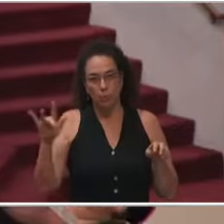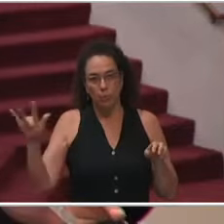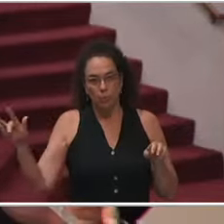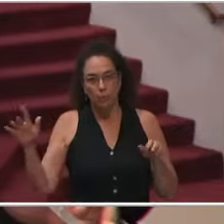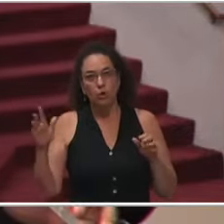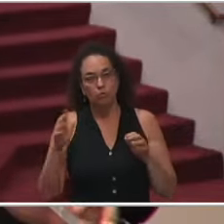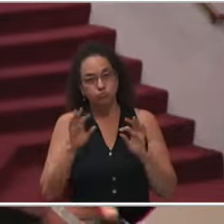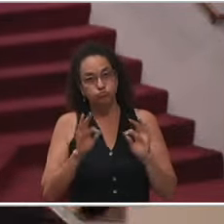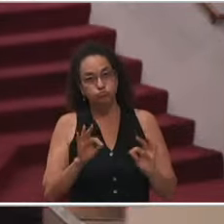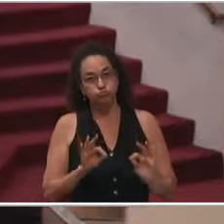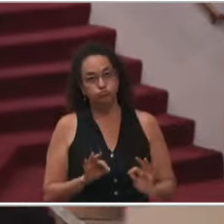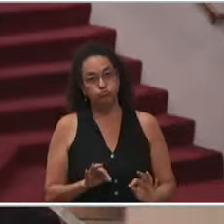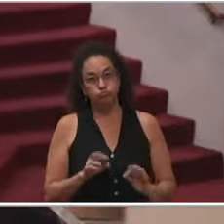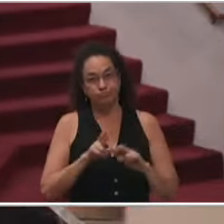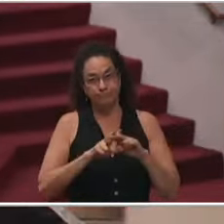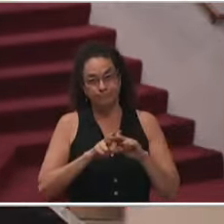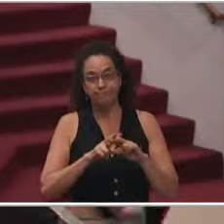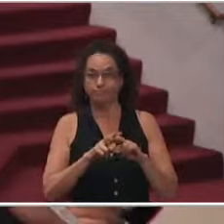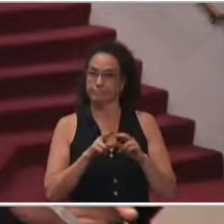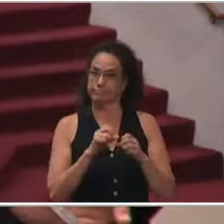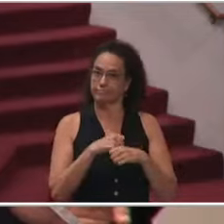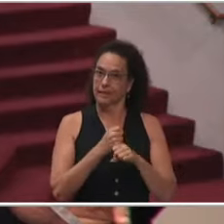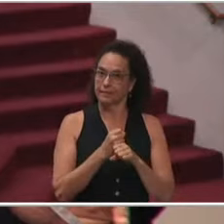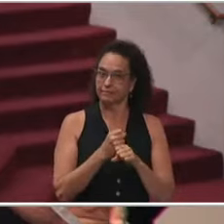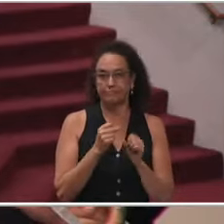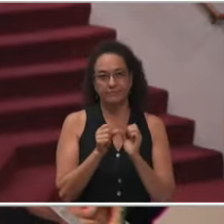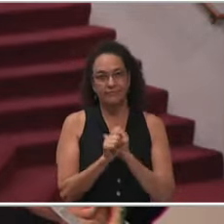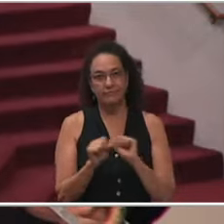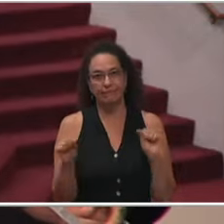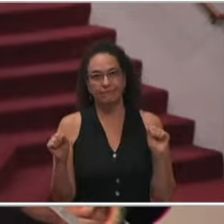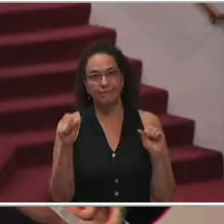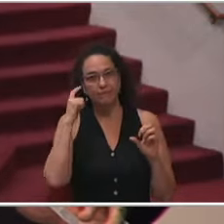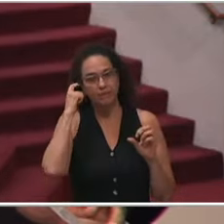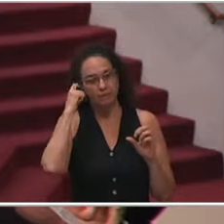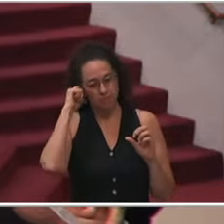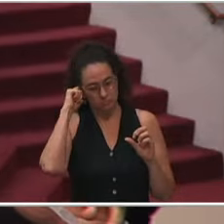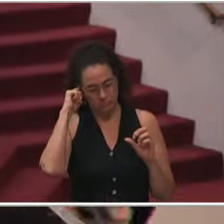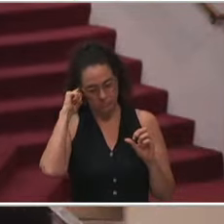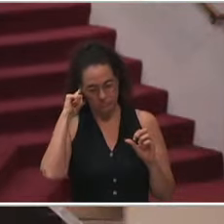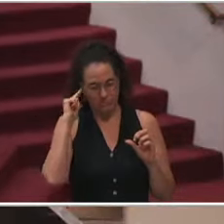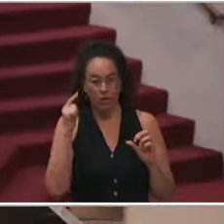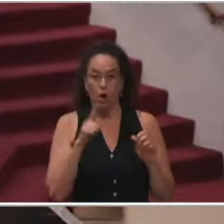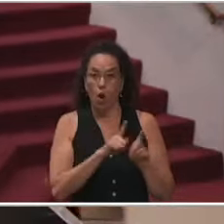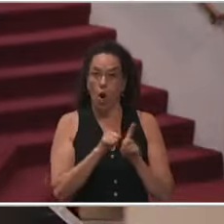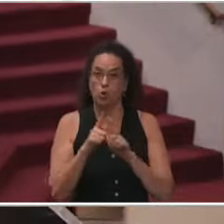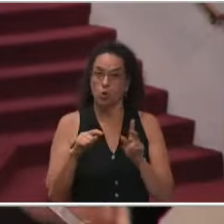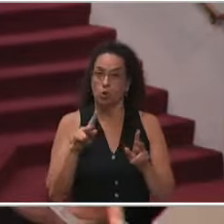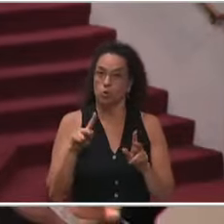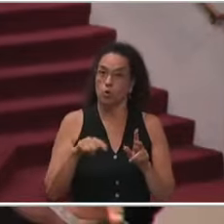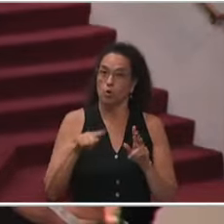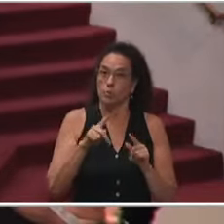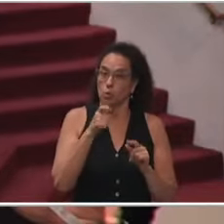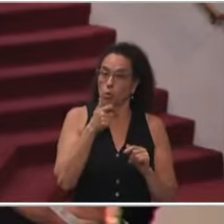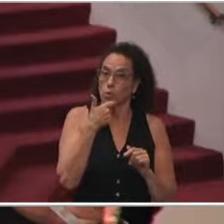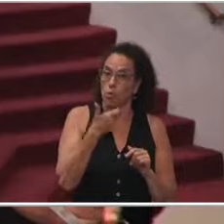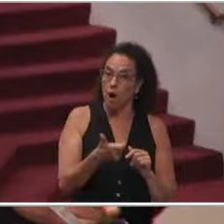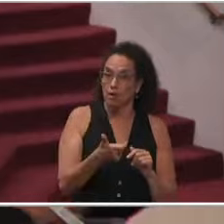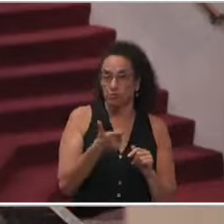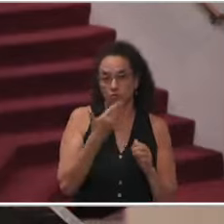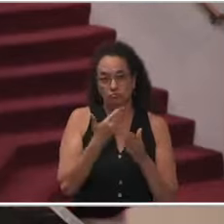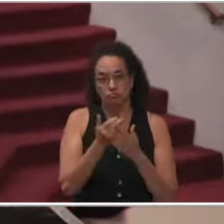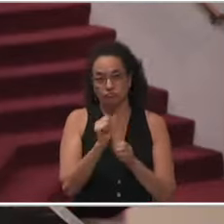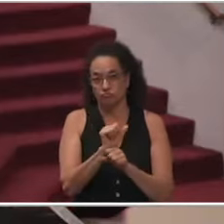in the balcony, and worshipers in the chapel, and also our streaming community. So, man, what a great day for